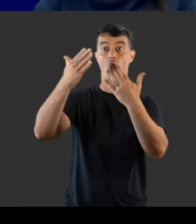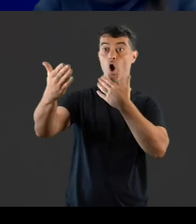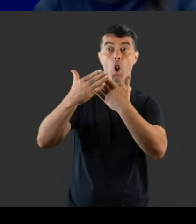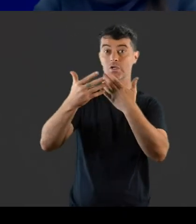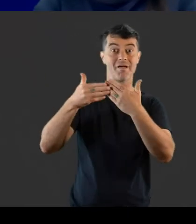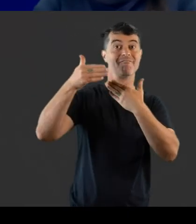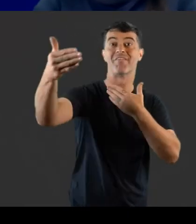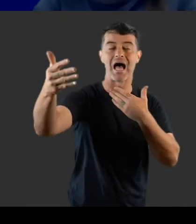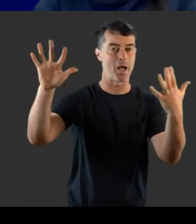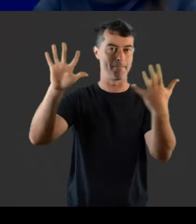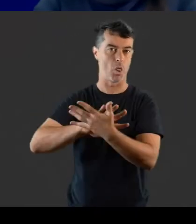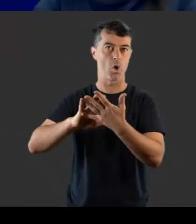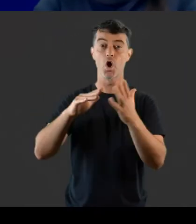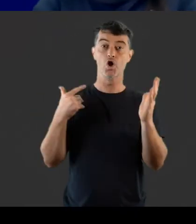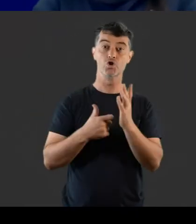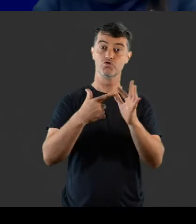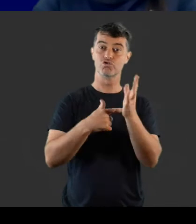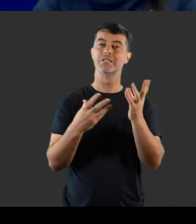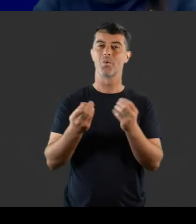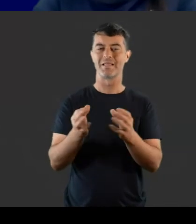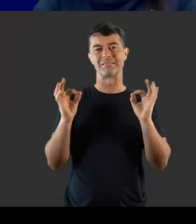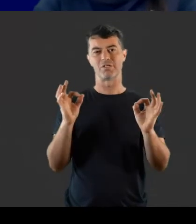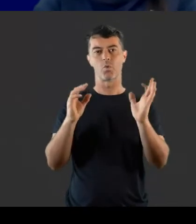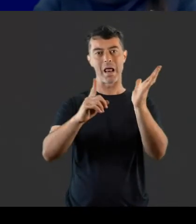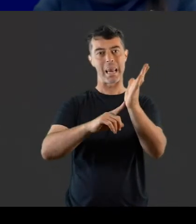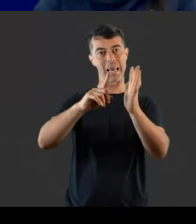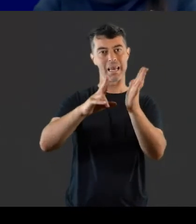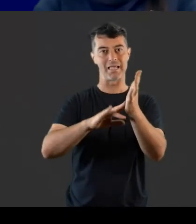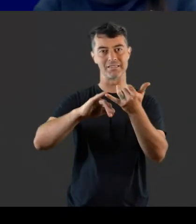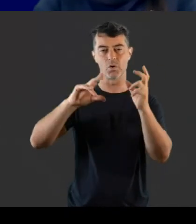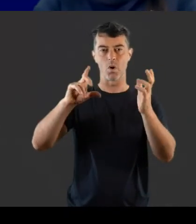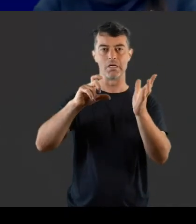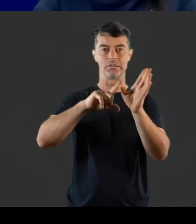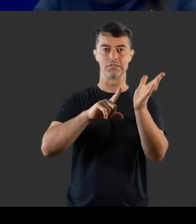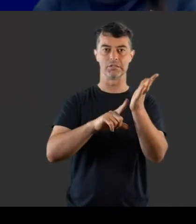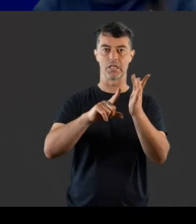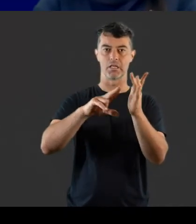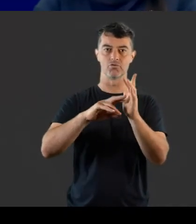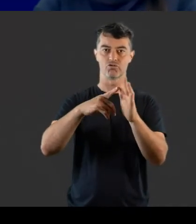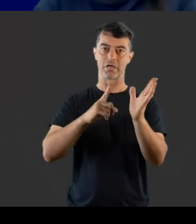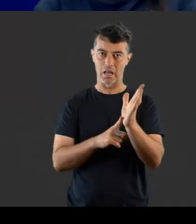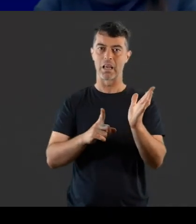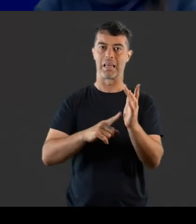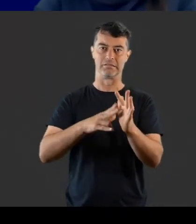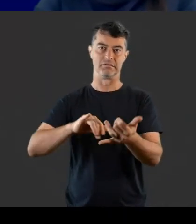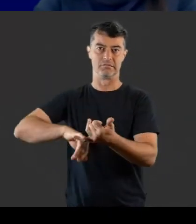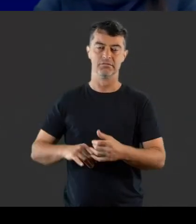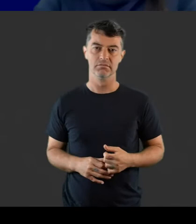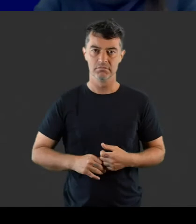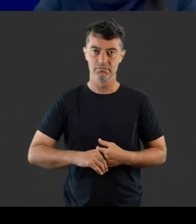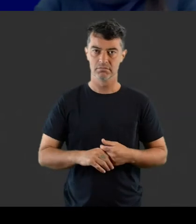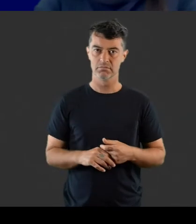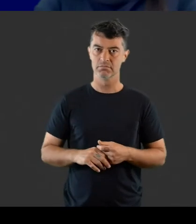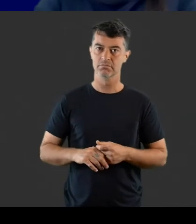all distances. This is treated with specialized lenses called cylindrical lenses.